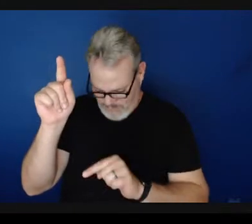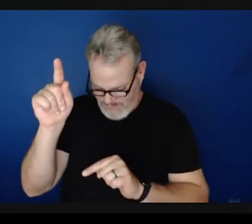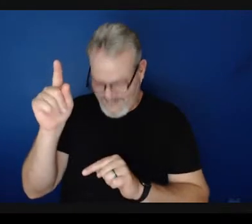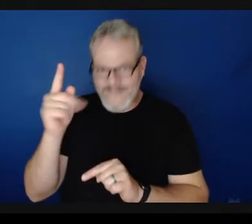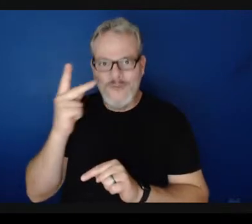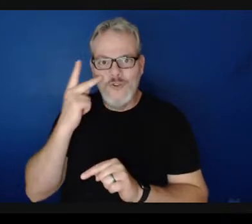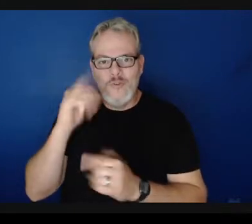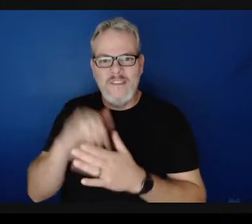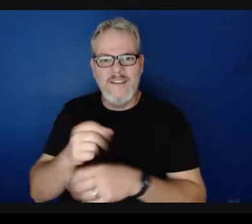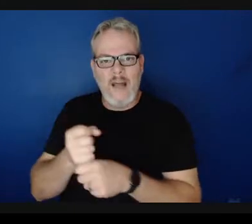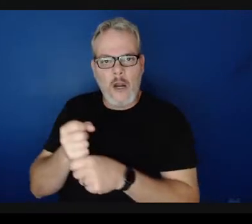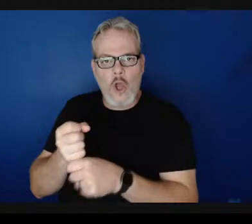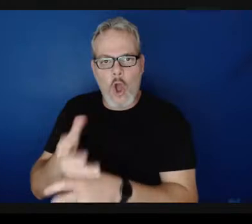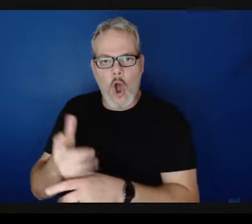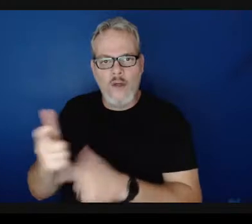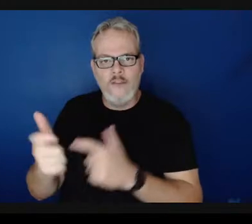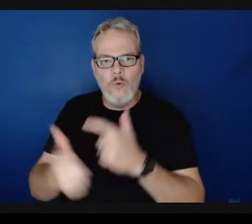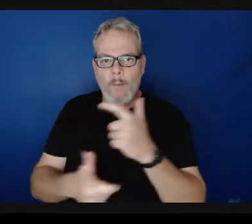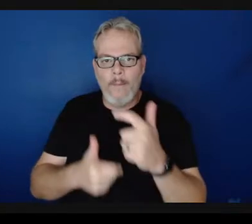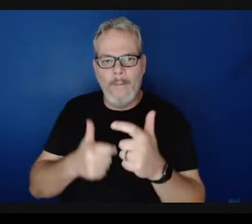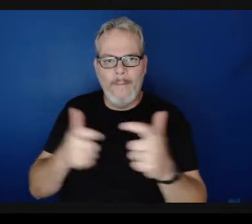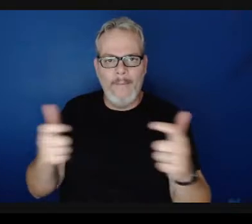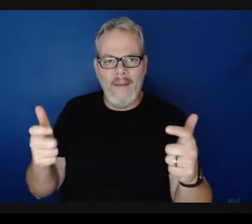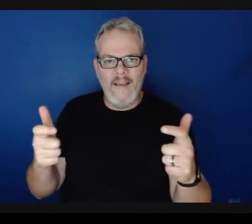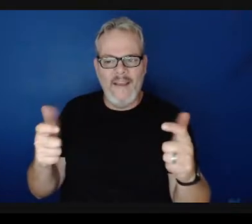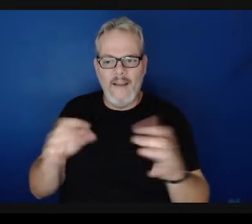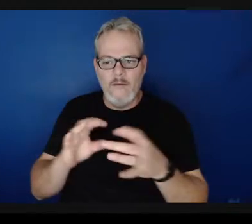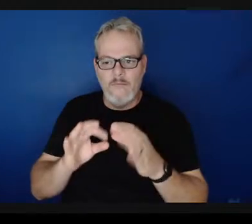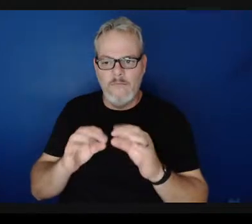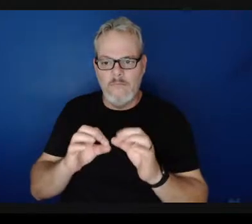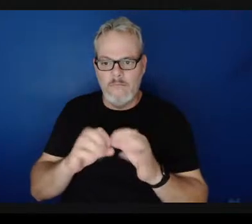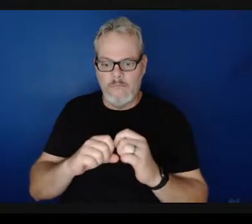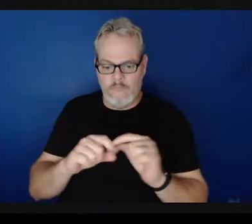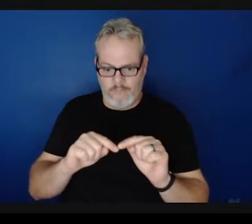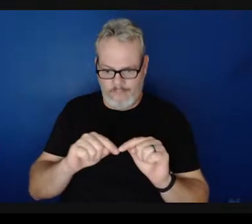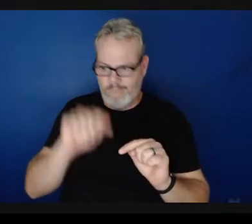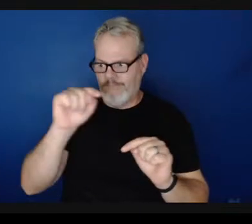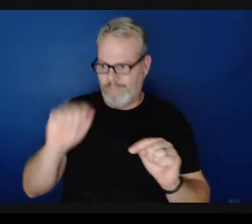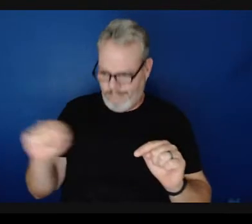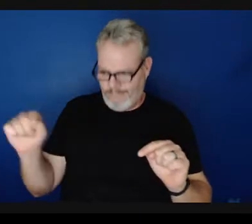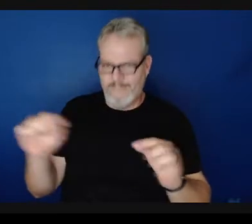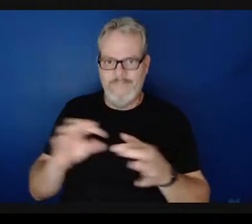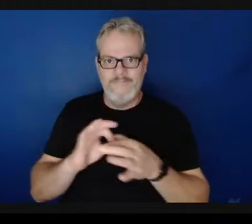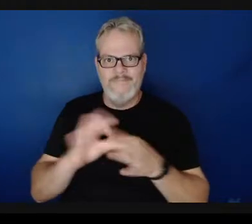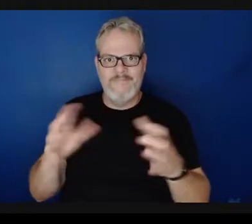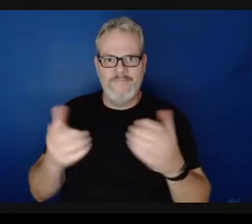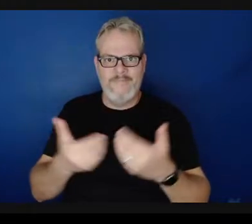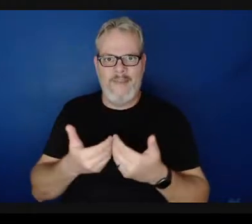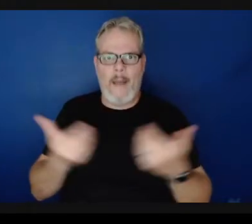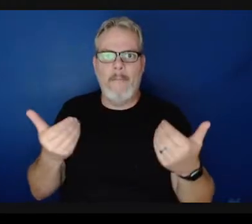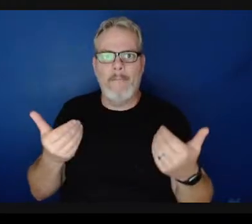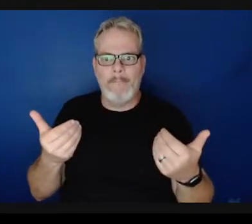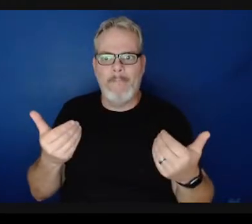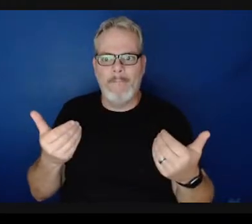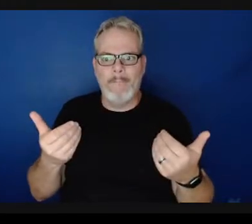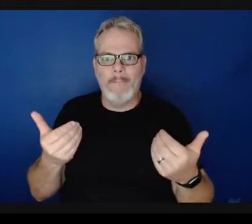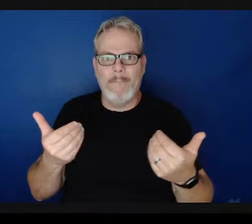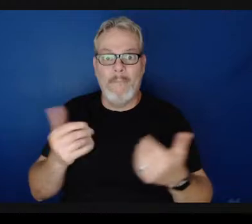big extension across the rift zone at Pu'o right there. And so, but that's followed by